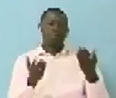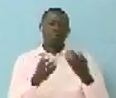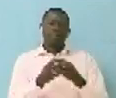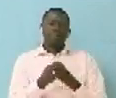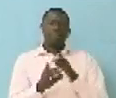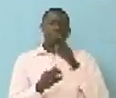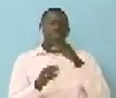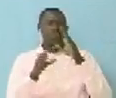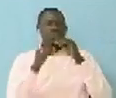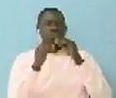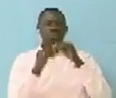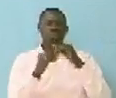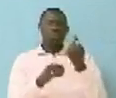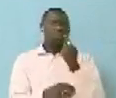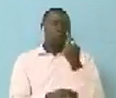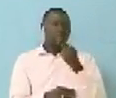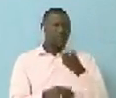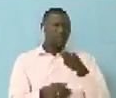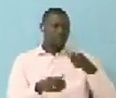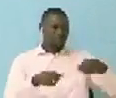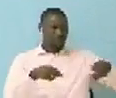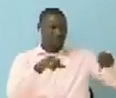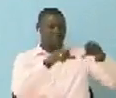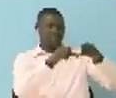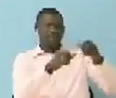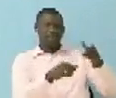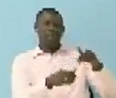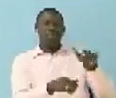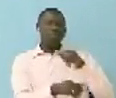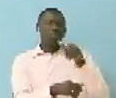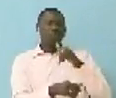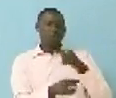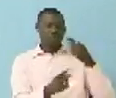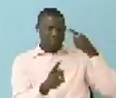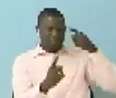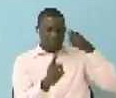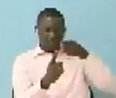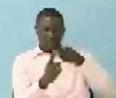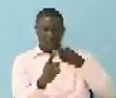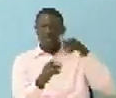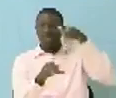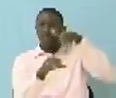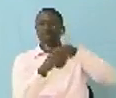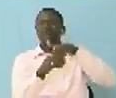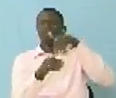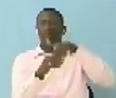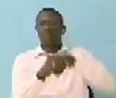You are talking only for that part which you are directly involved.